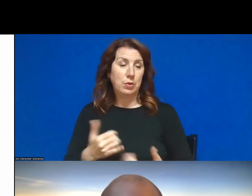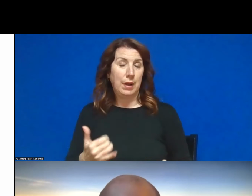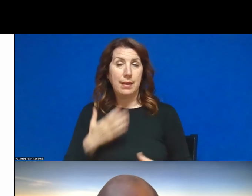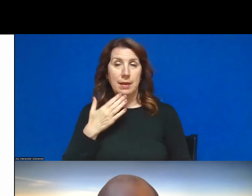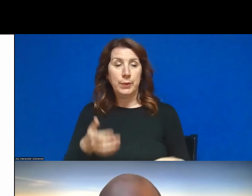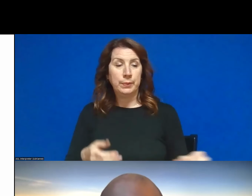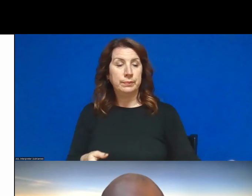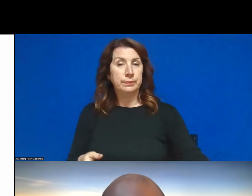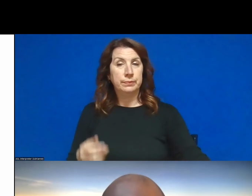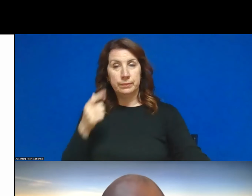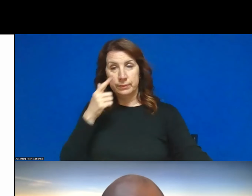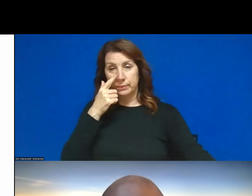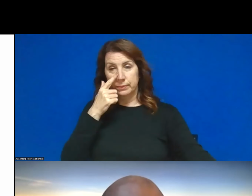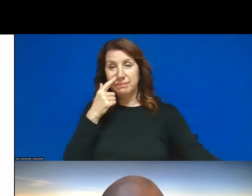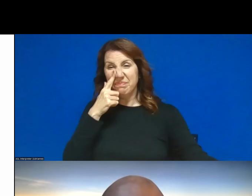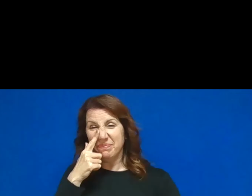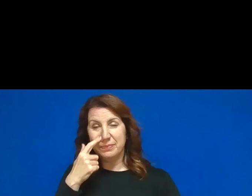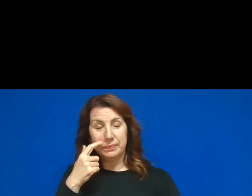Susan.